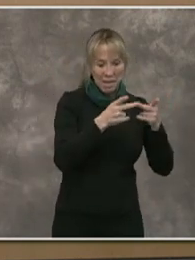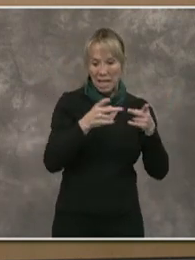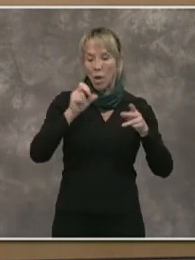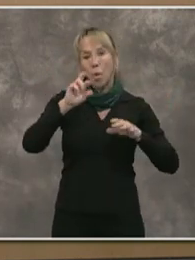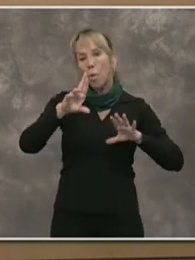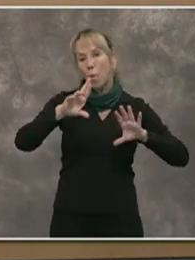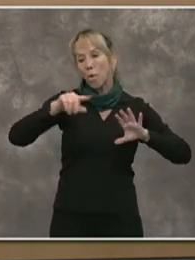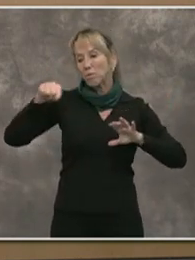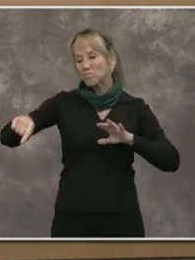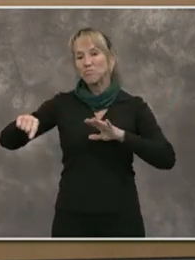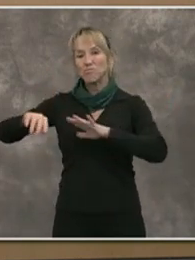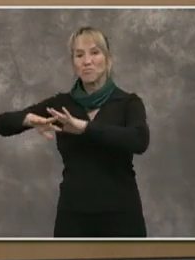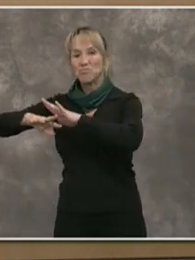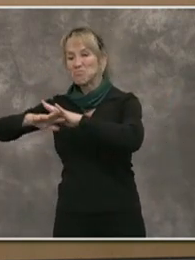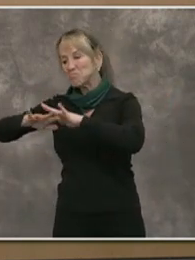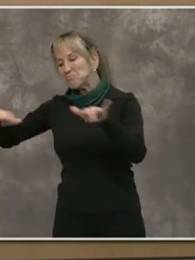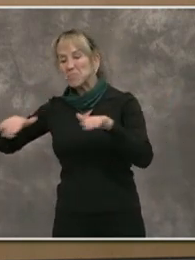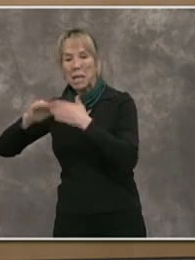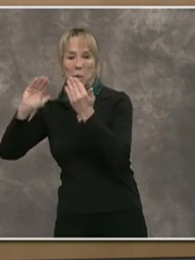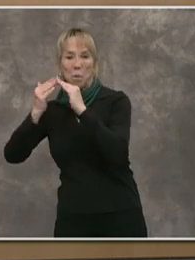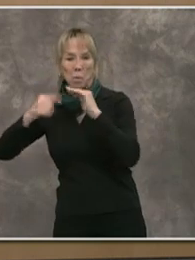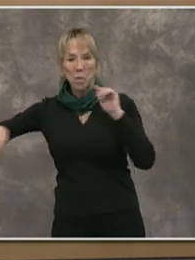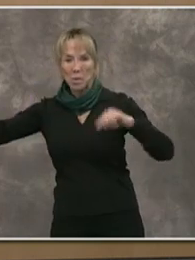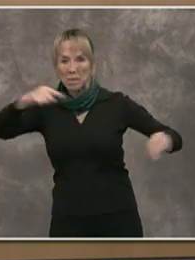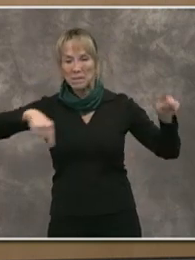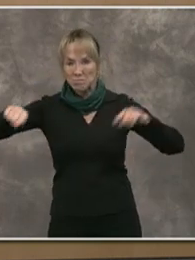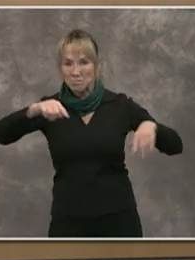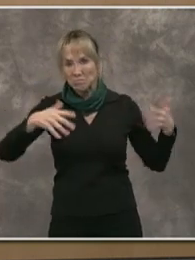point in time, if this is indeed